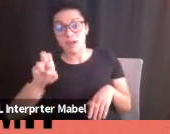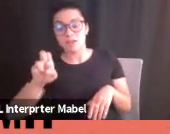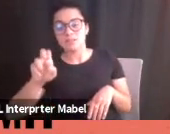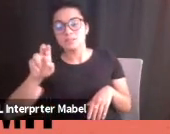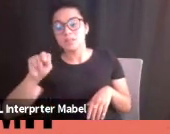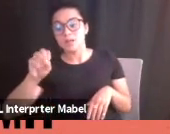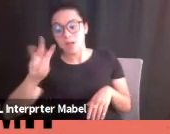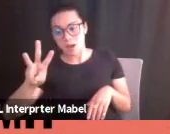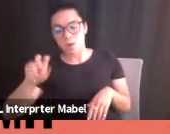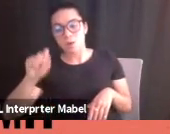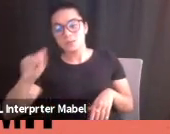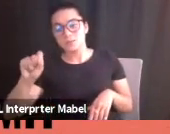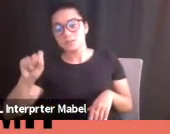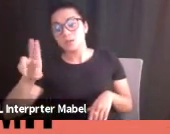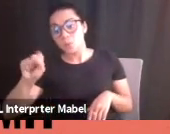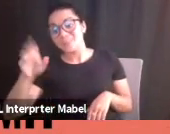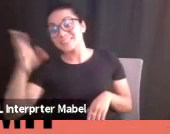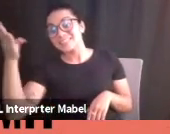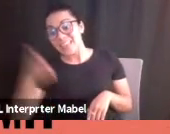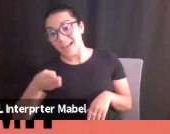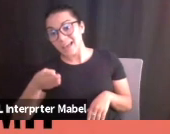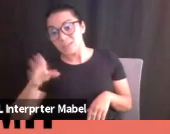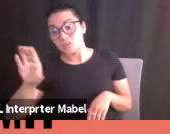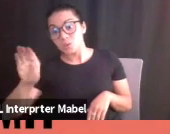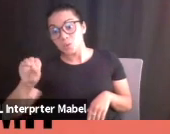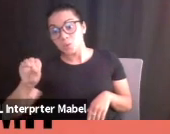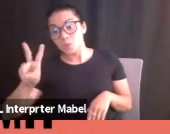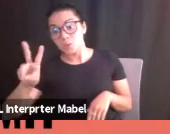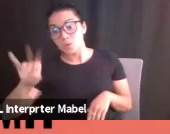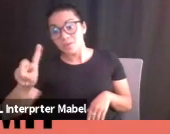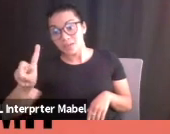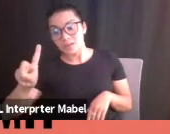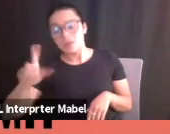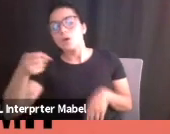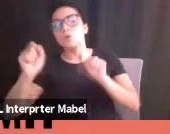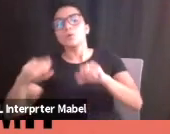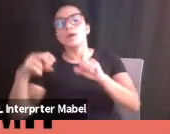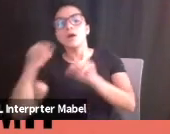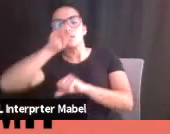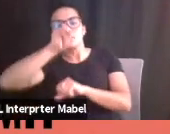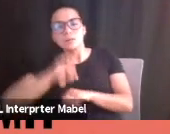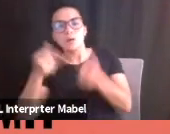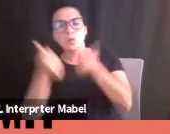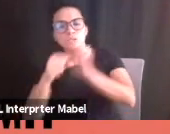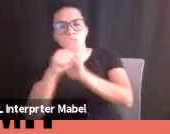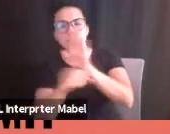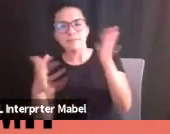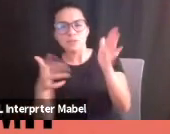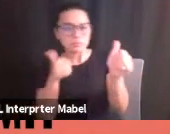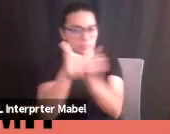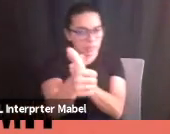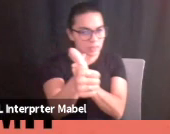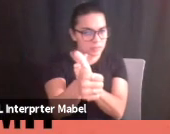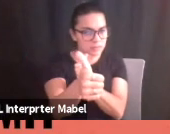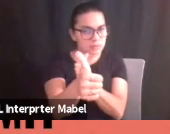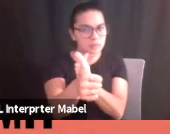risenow.us/COVID, you can also see which states have passed our laws, and click